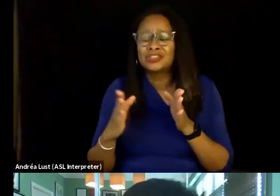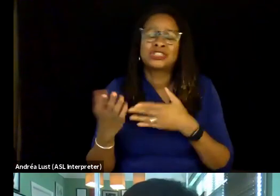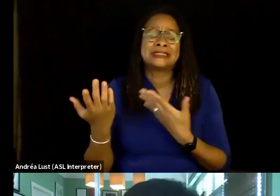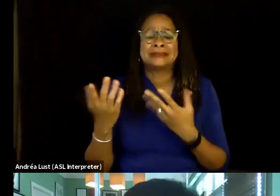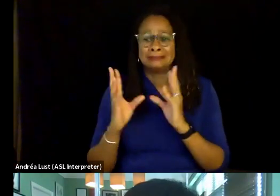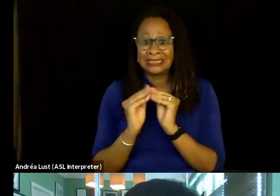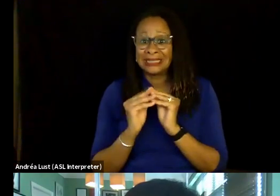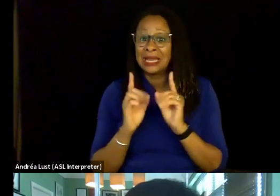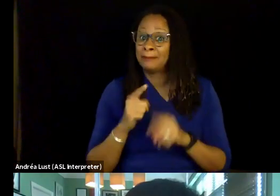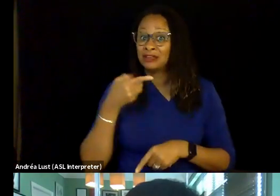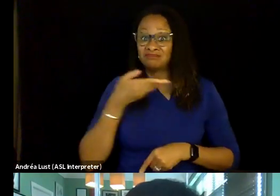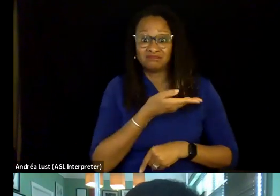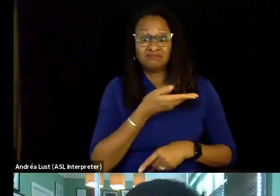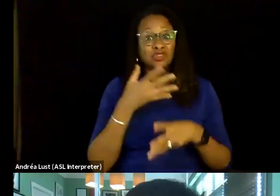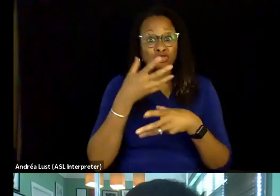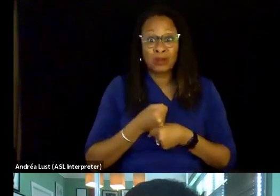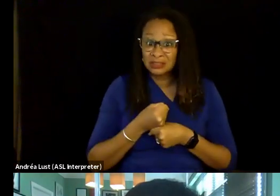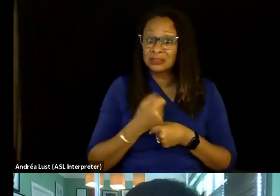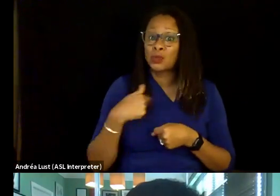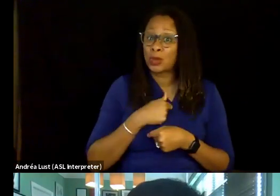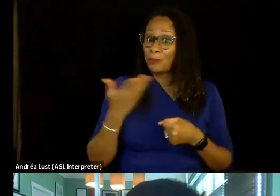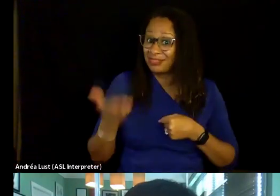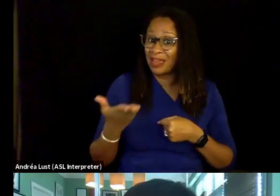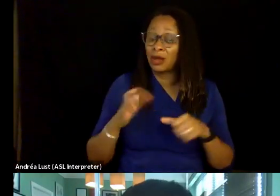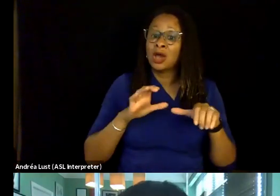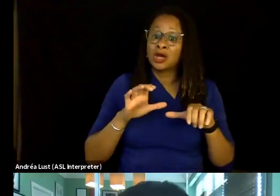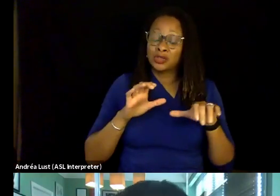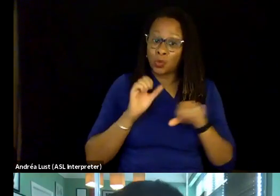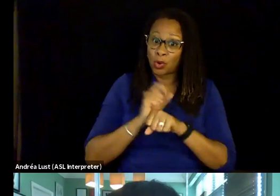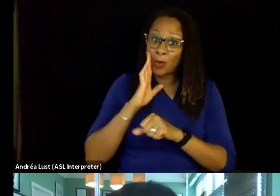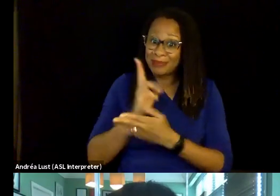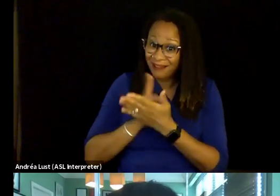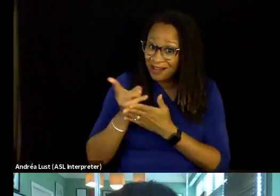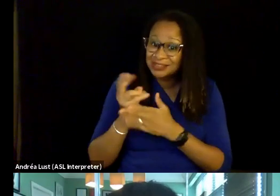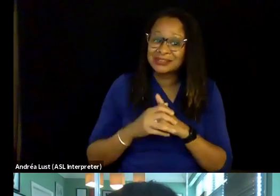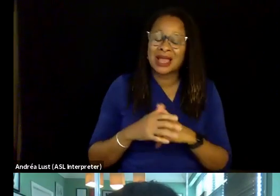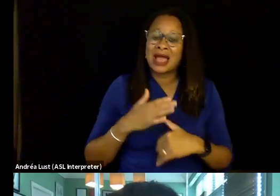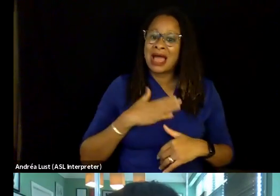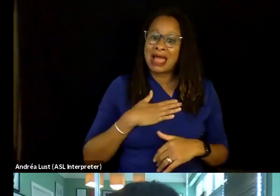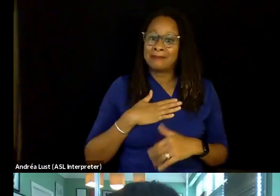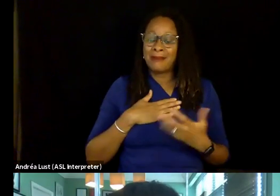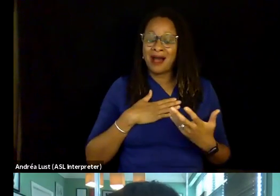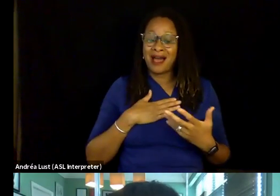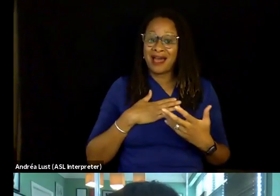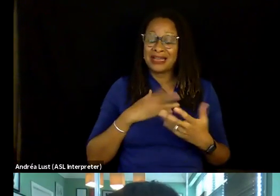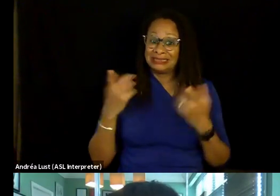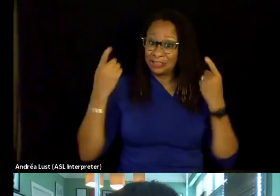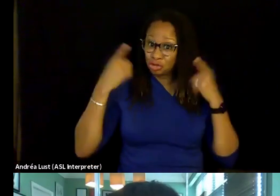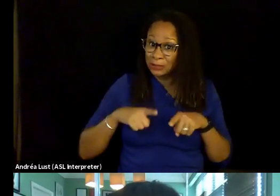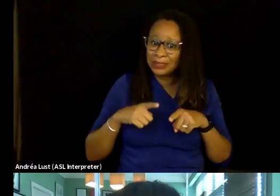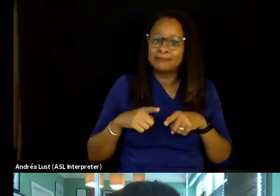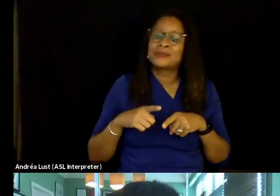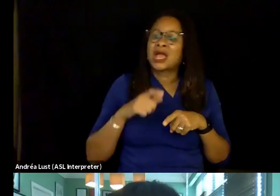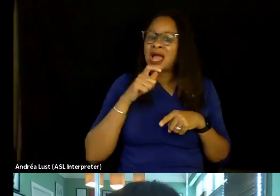but she trusted that we were gonna be there. And my deal with her is I would never put her in more trouble. You know, that's not the point.